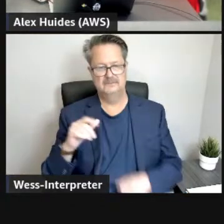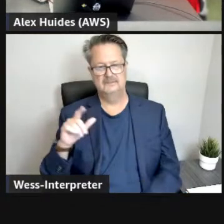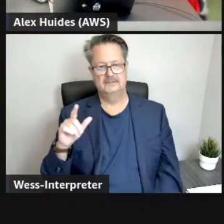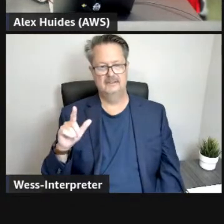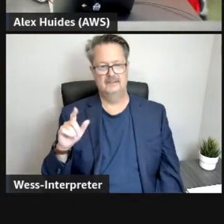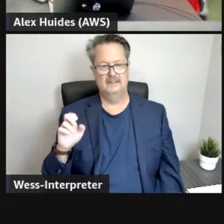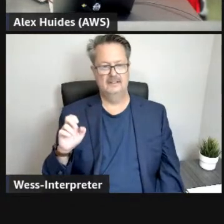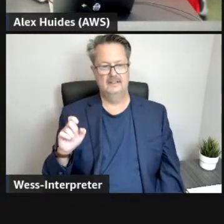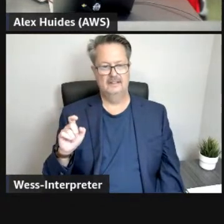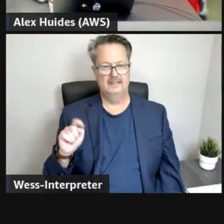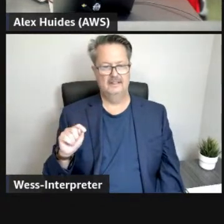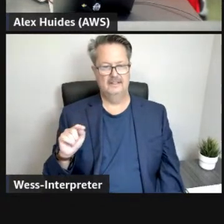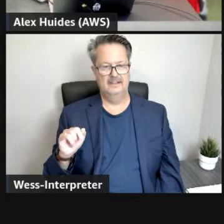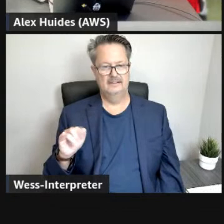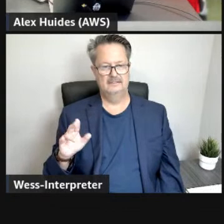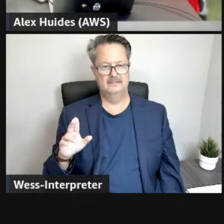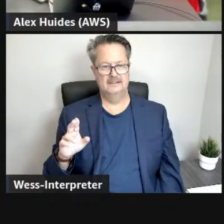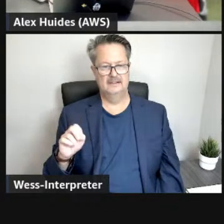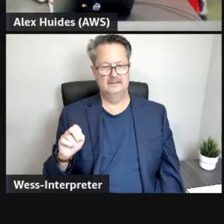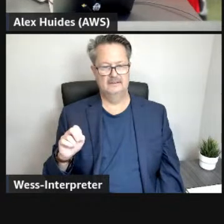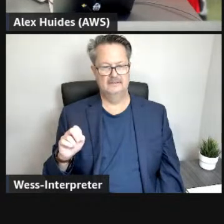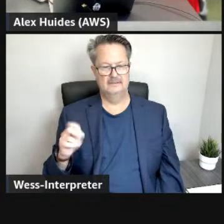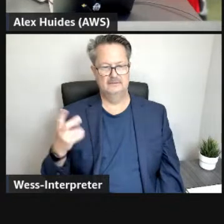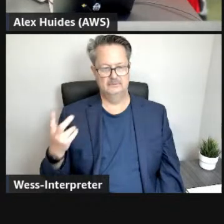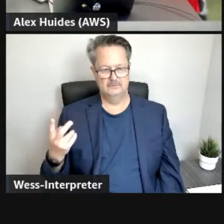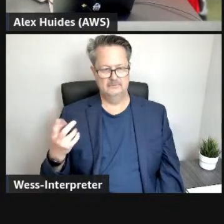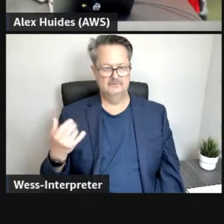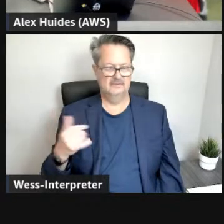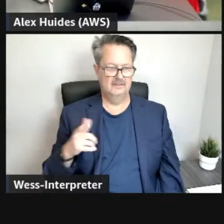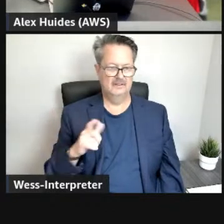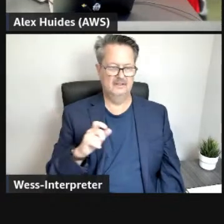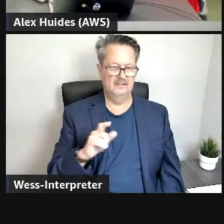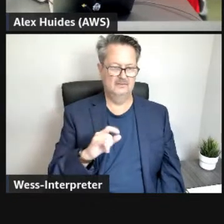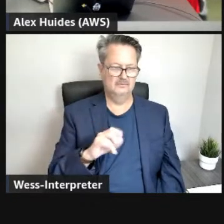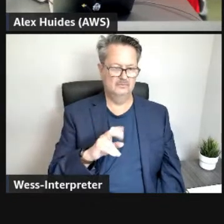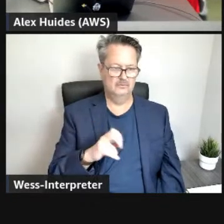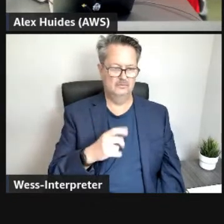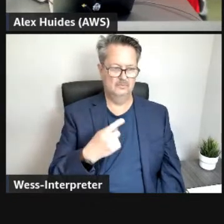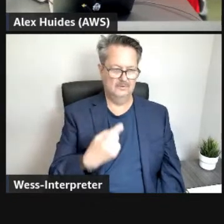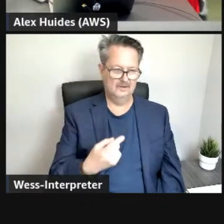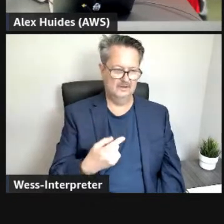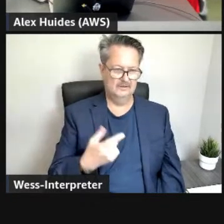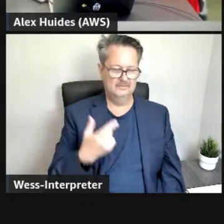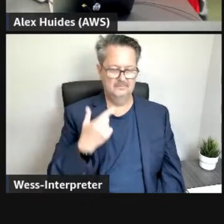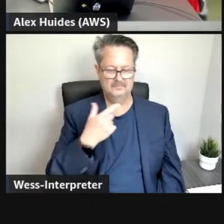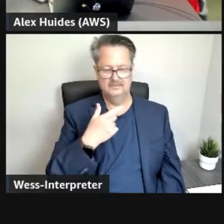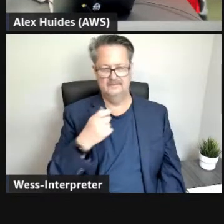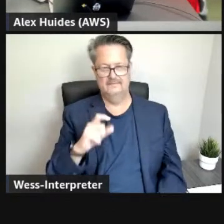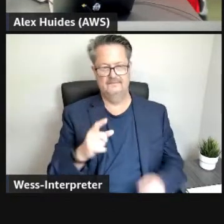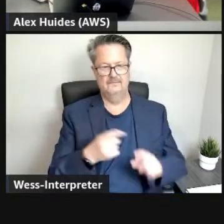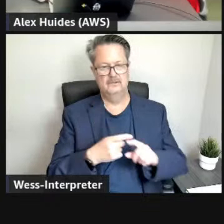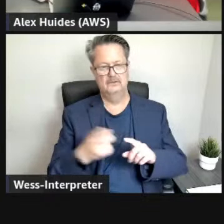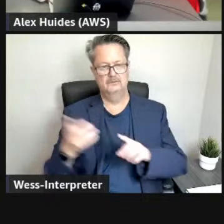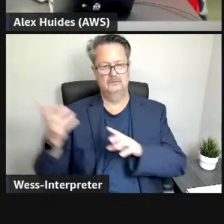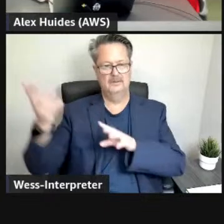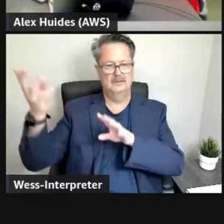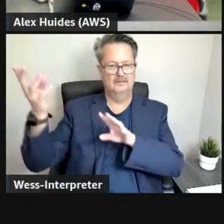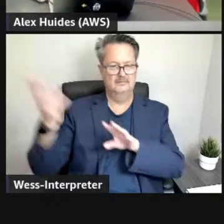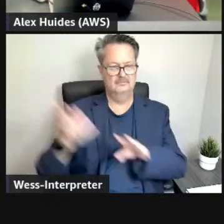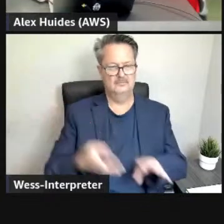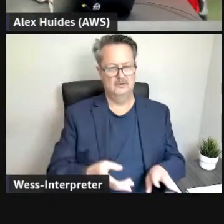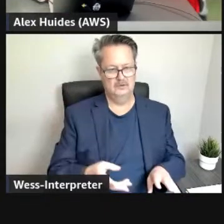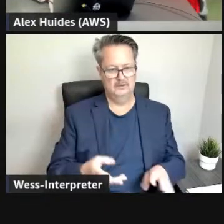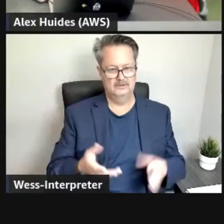1 because actually the second step that I showed you before was to export the service, and we need